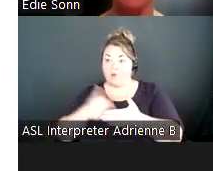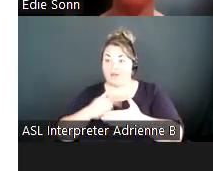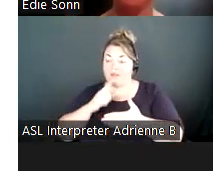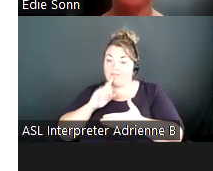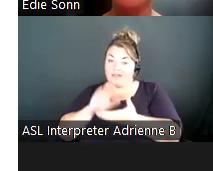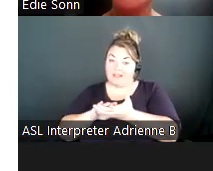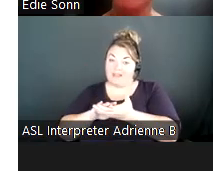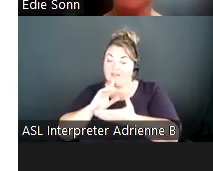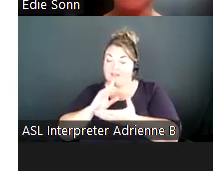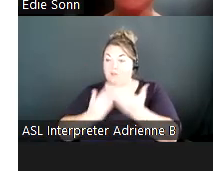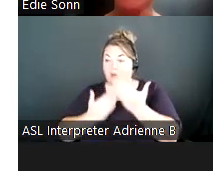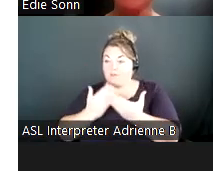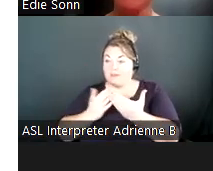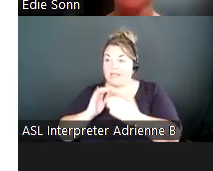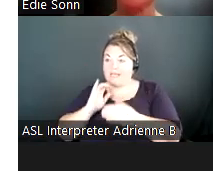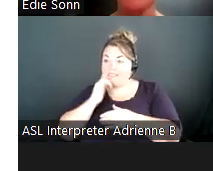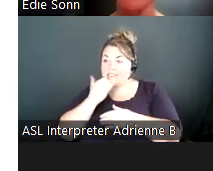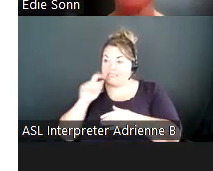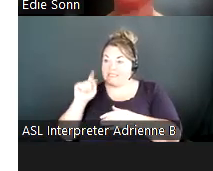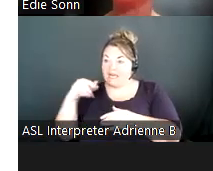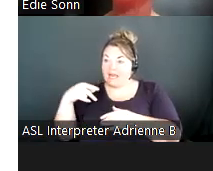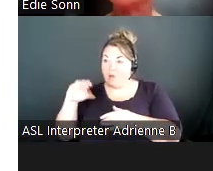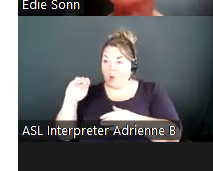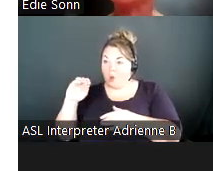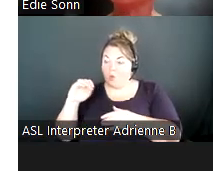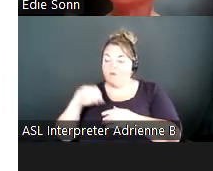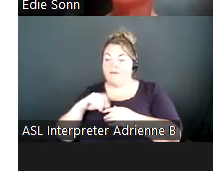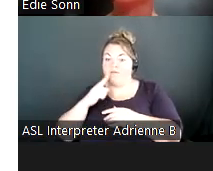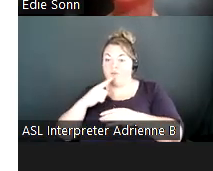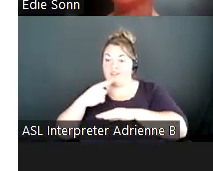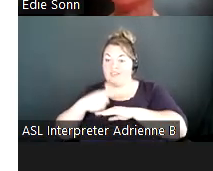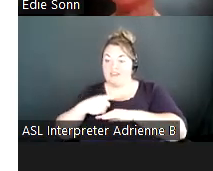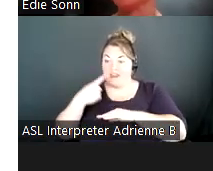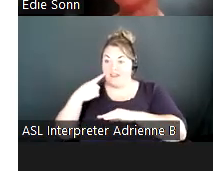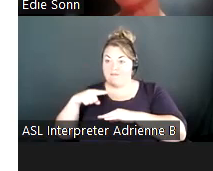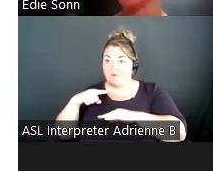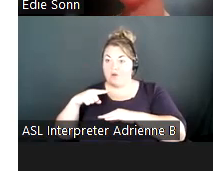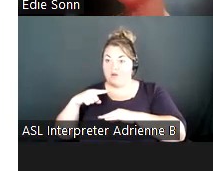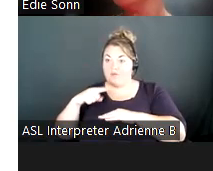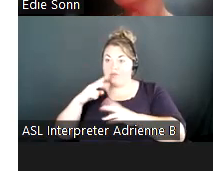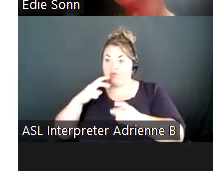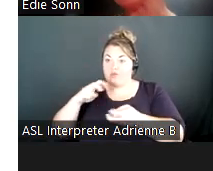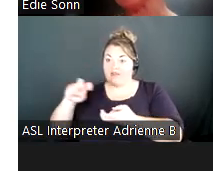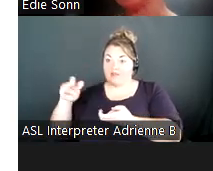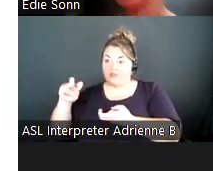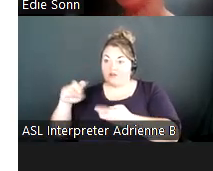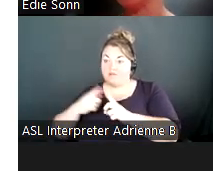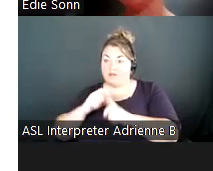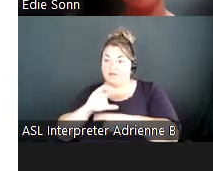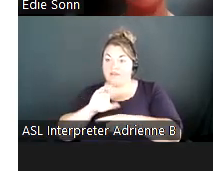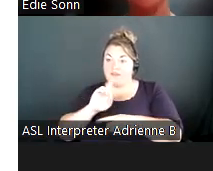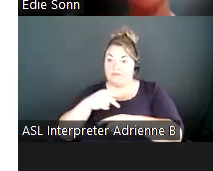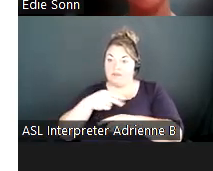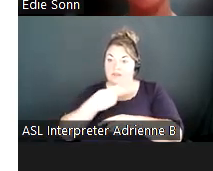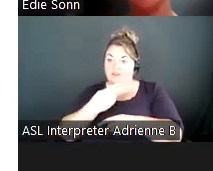a typo, that in terms of the date for the transition from CDPHE